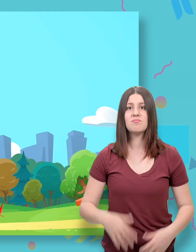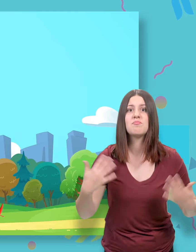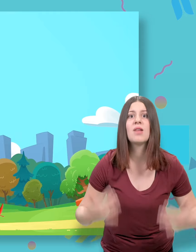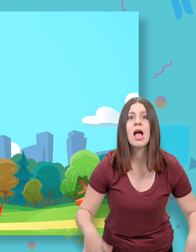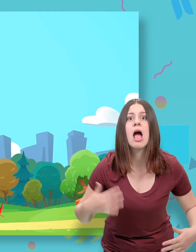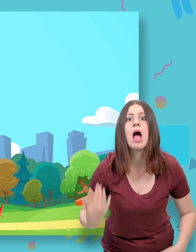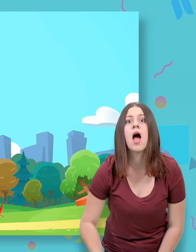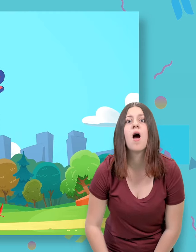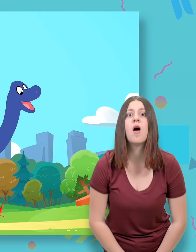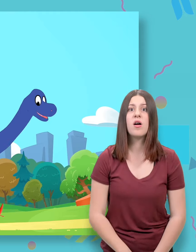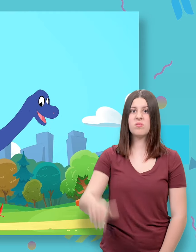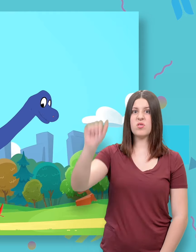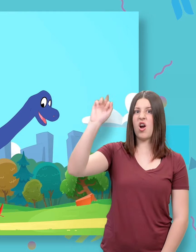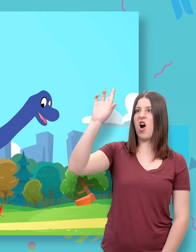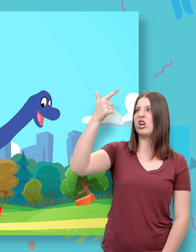The